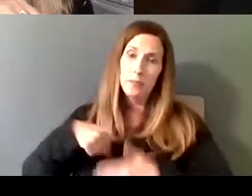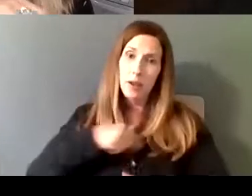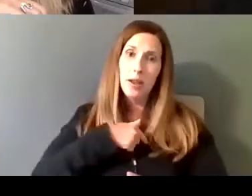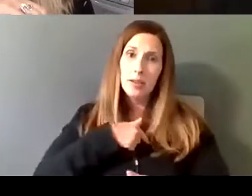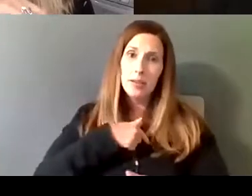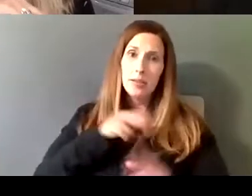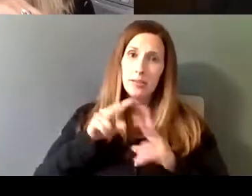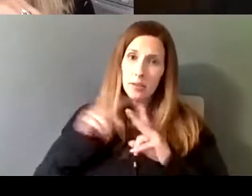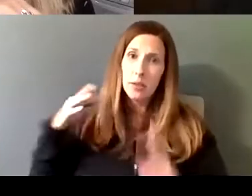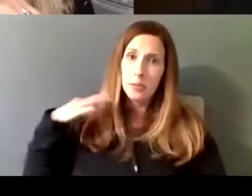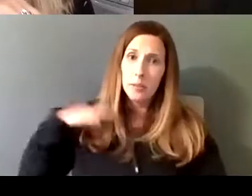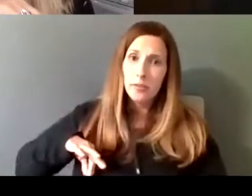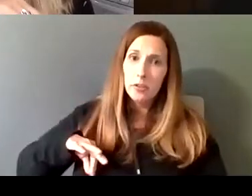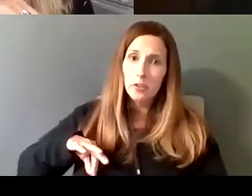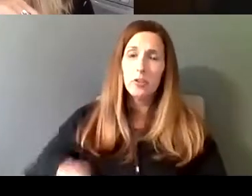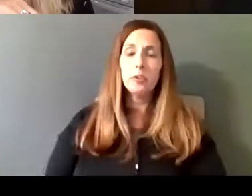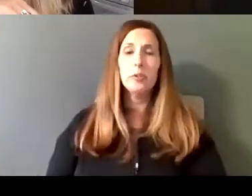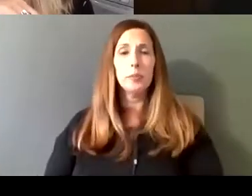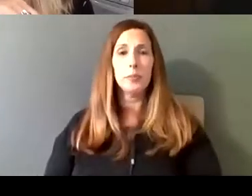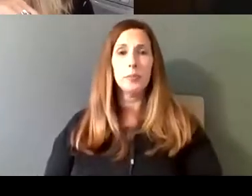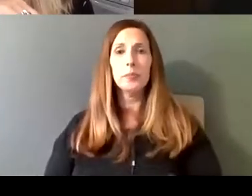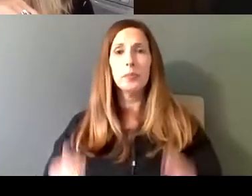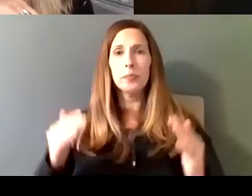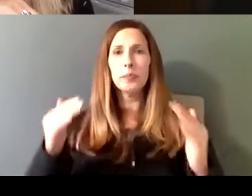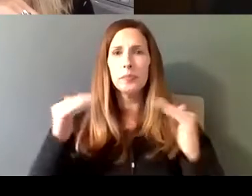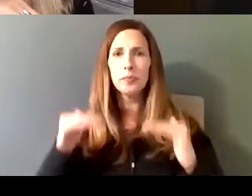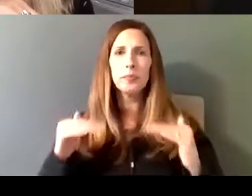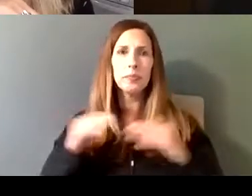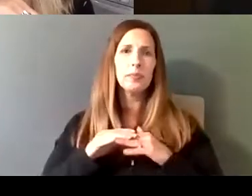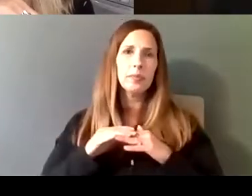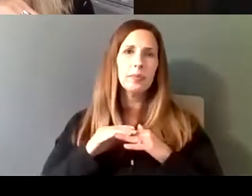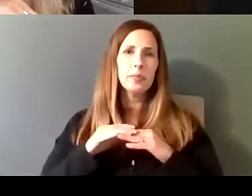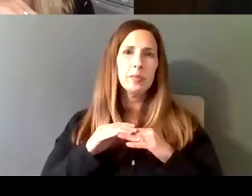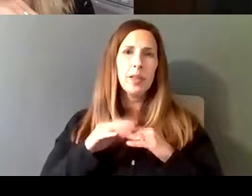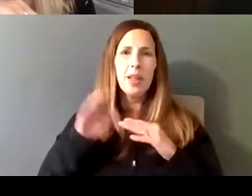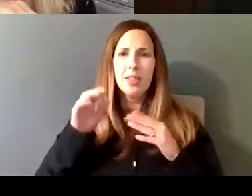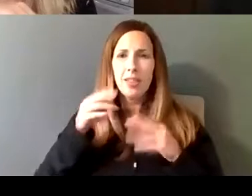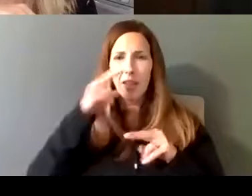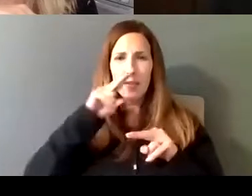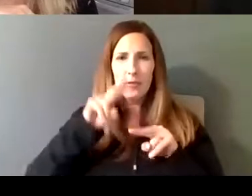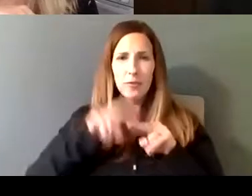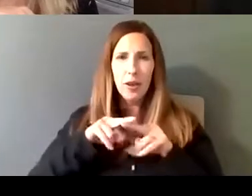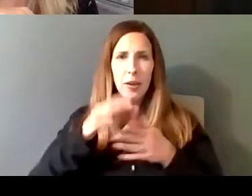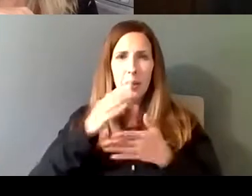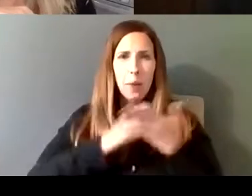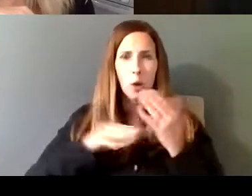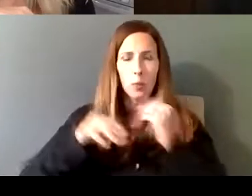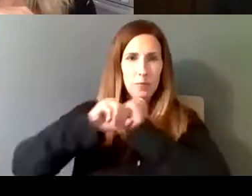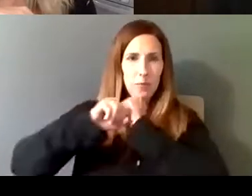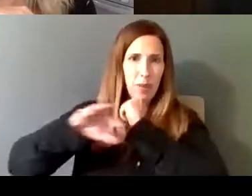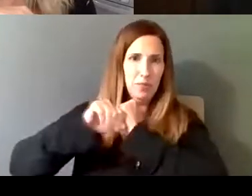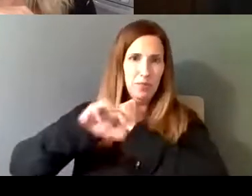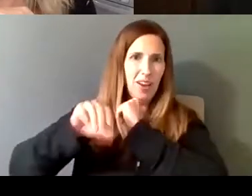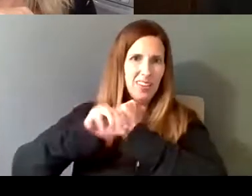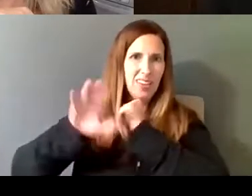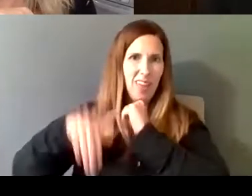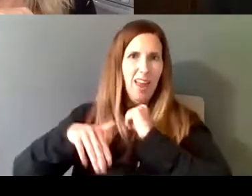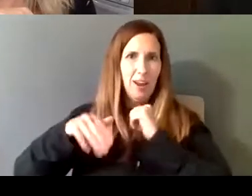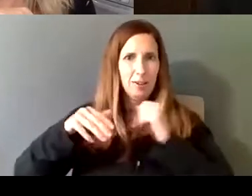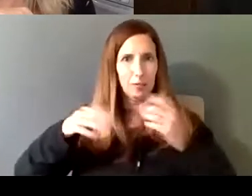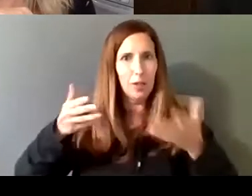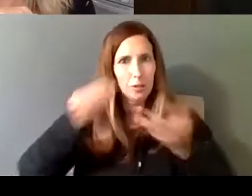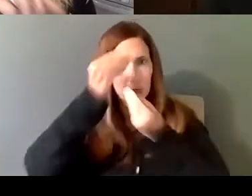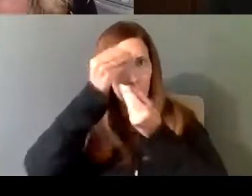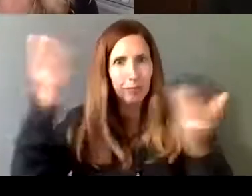really beneficial. In terms of amplification, that was the fun part, publicizing this whole campaign. We